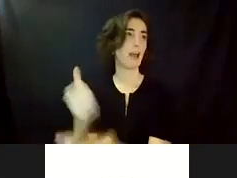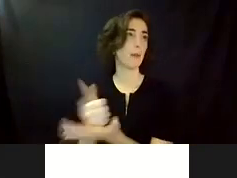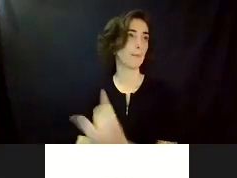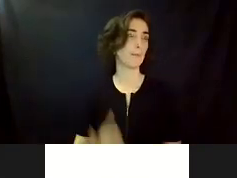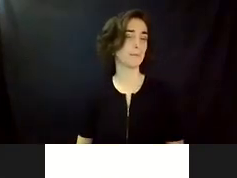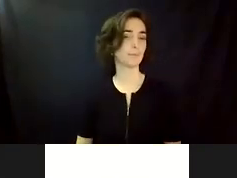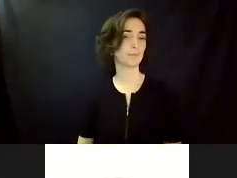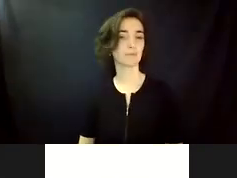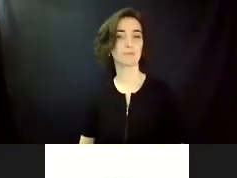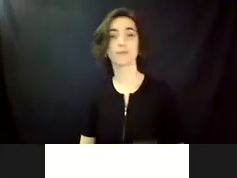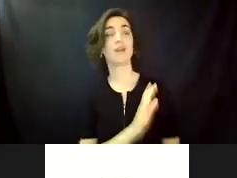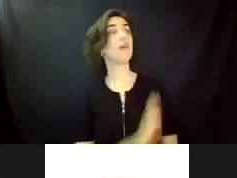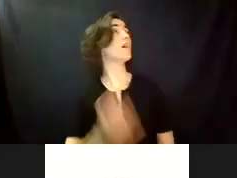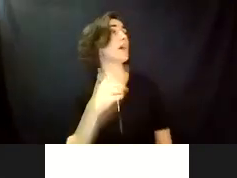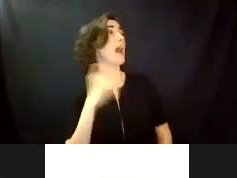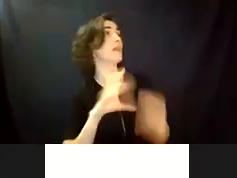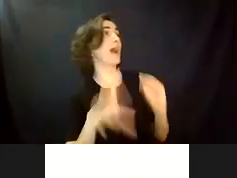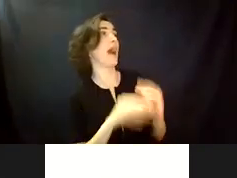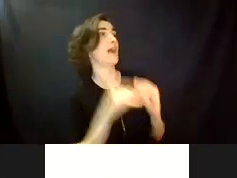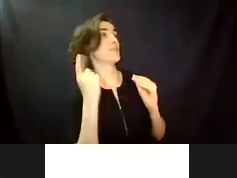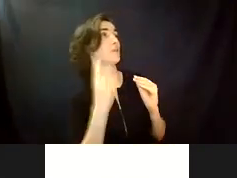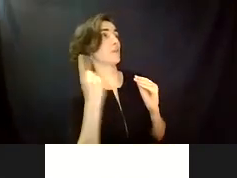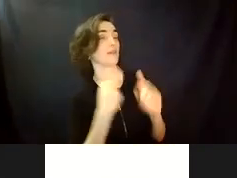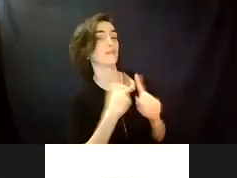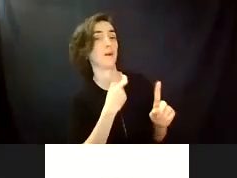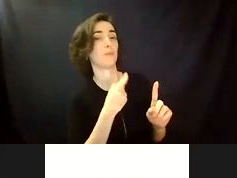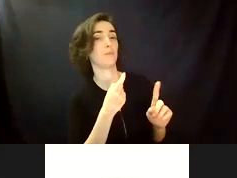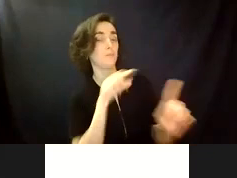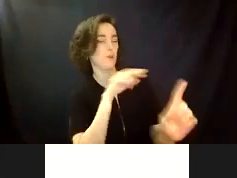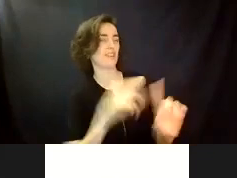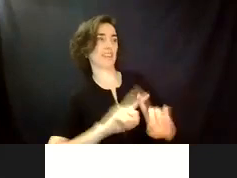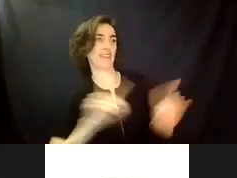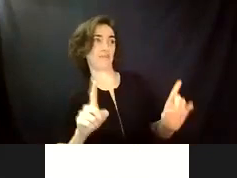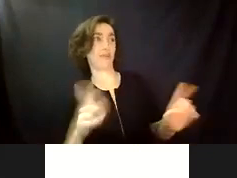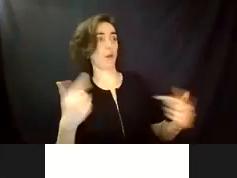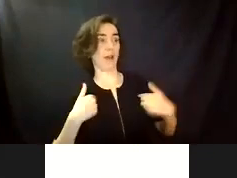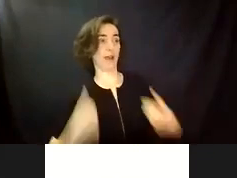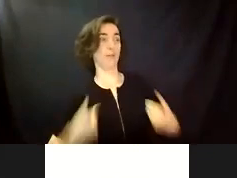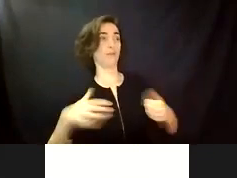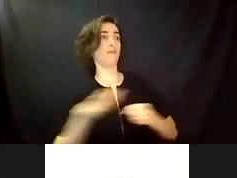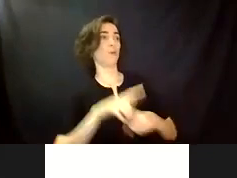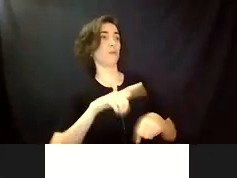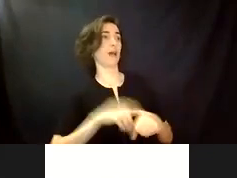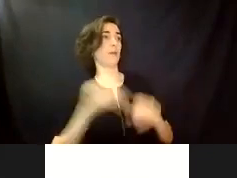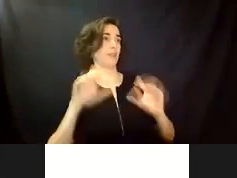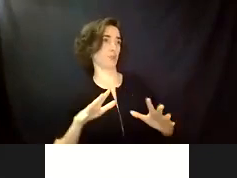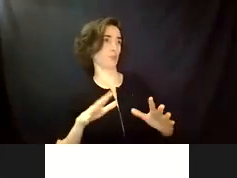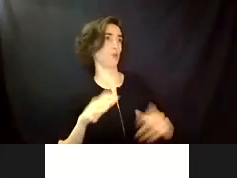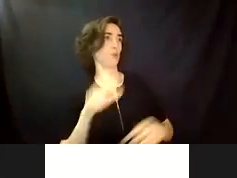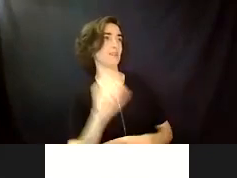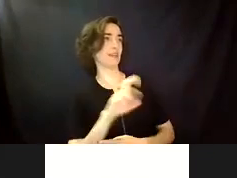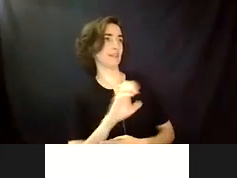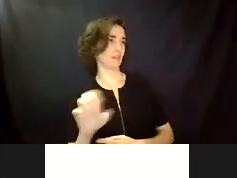I have to add something from a different perspective, because I am a full-time faculty member at Southeastern, that